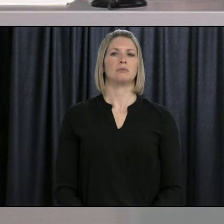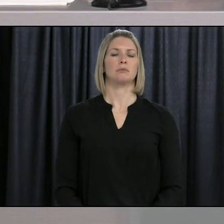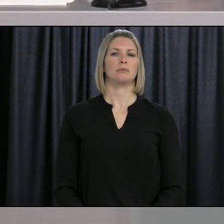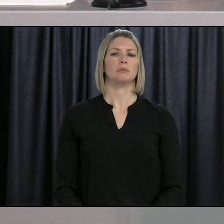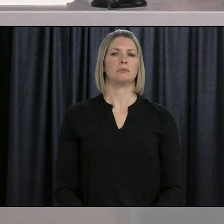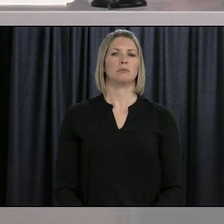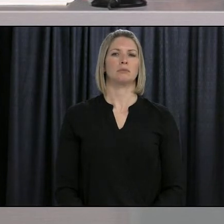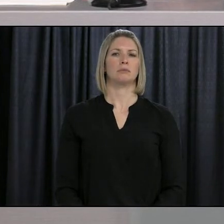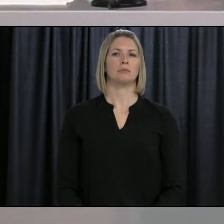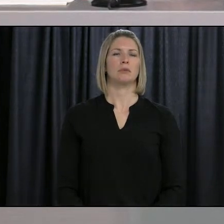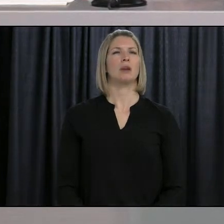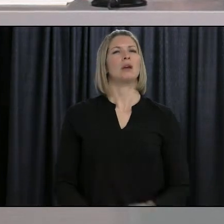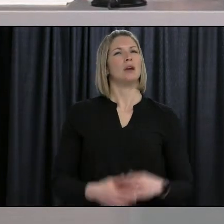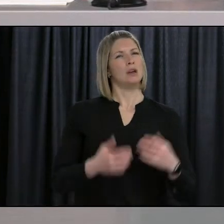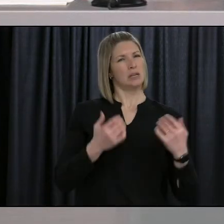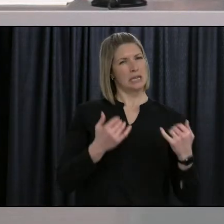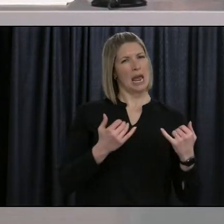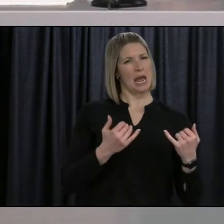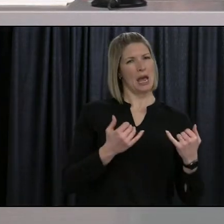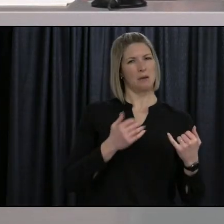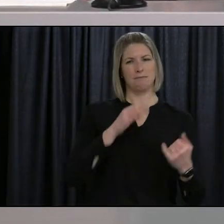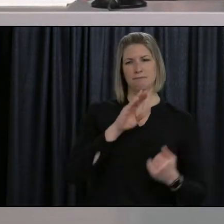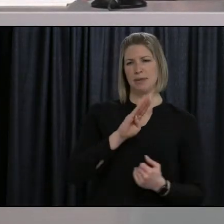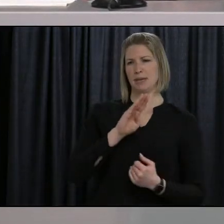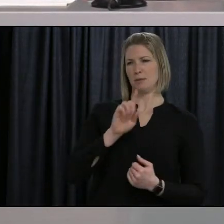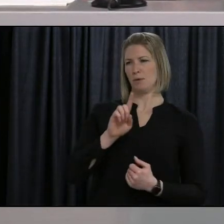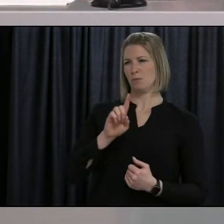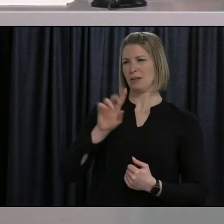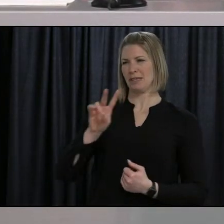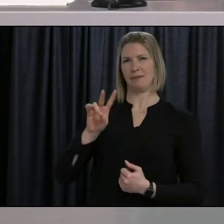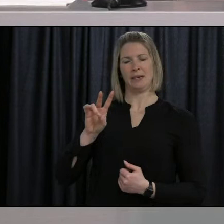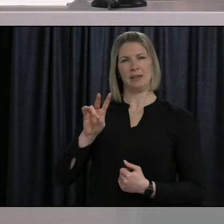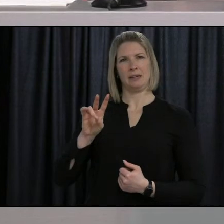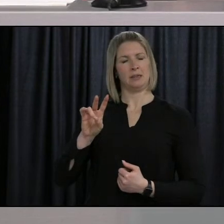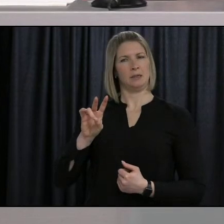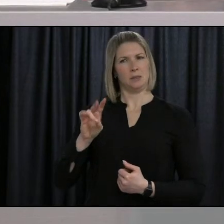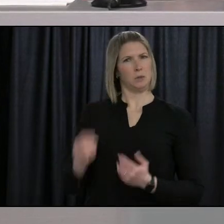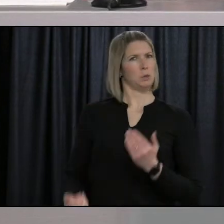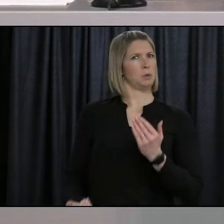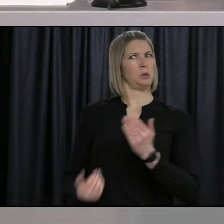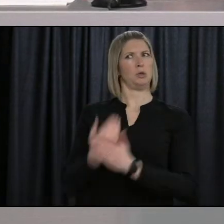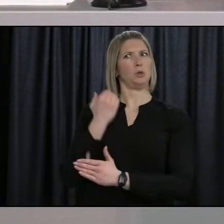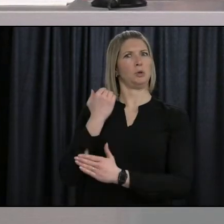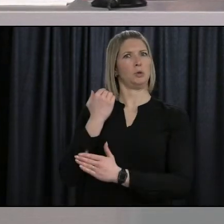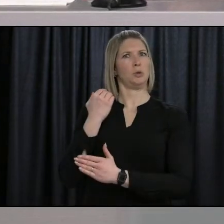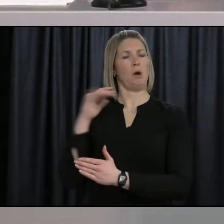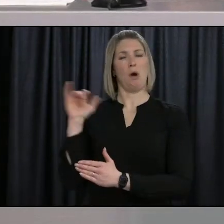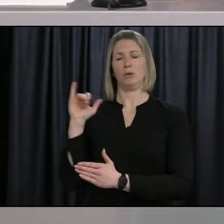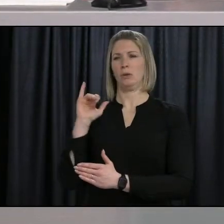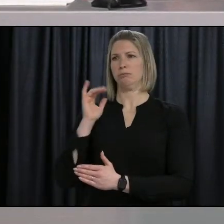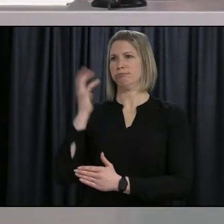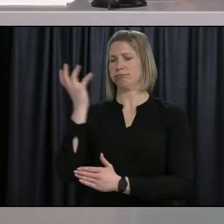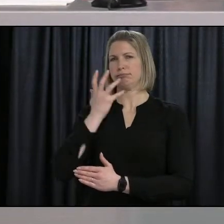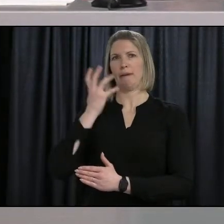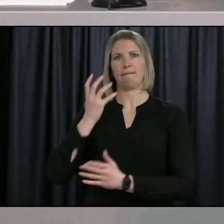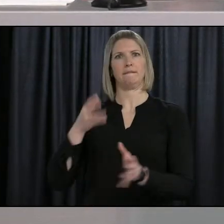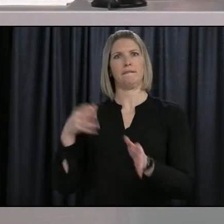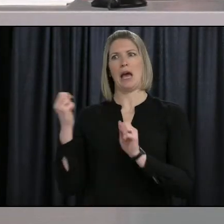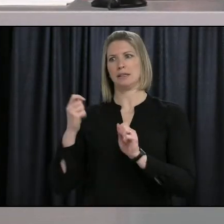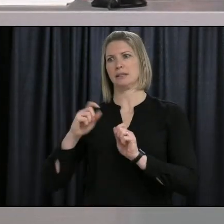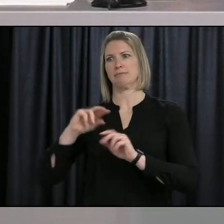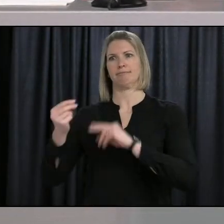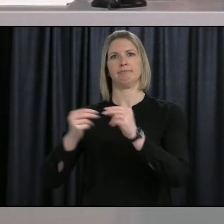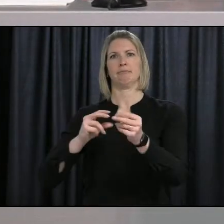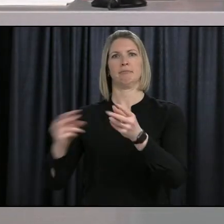this ongoing variant outbreak, which has been called, a game changer a number of times, I'm wondering, the news that the whole genome